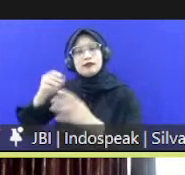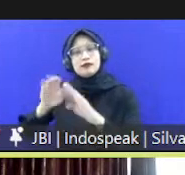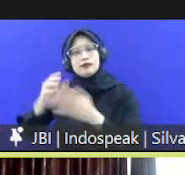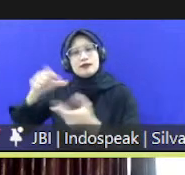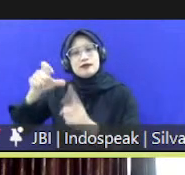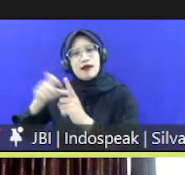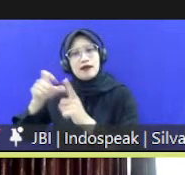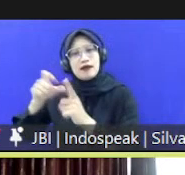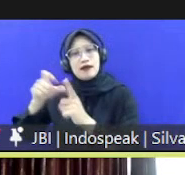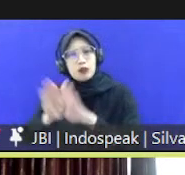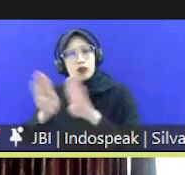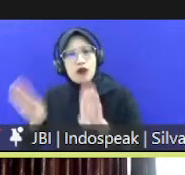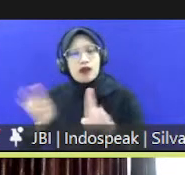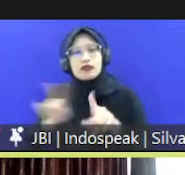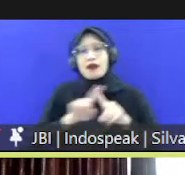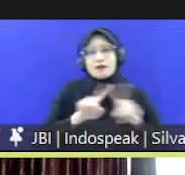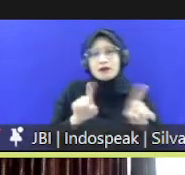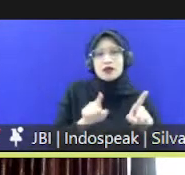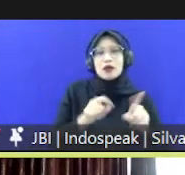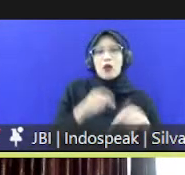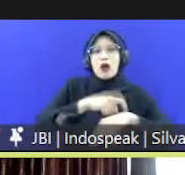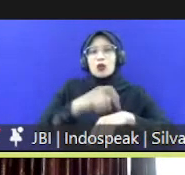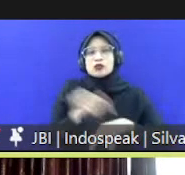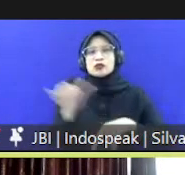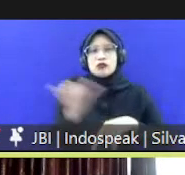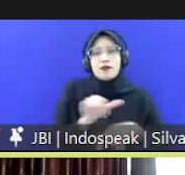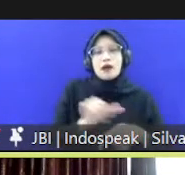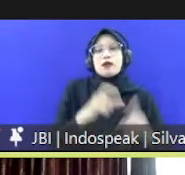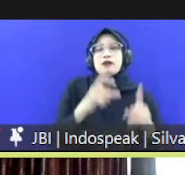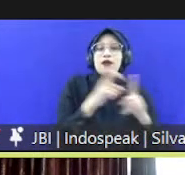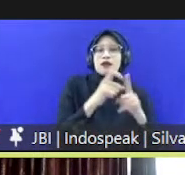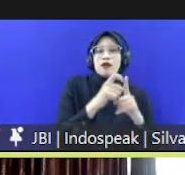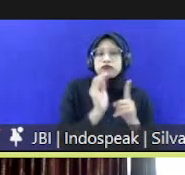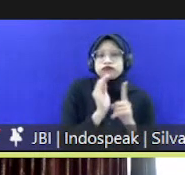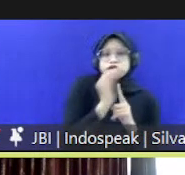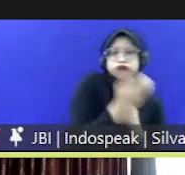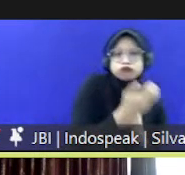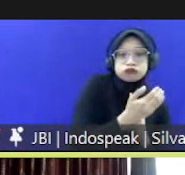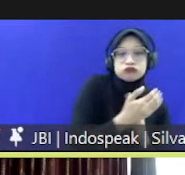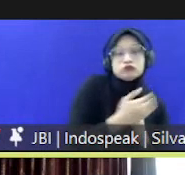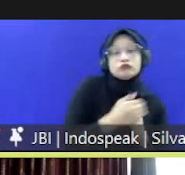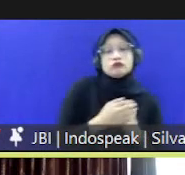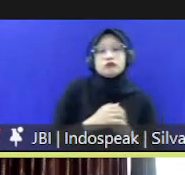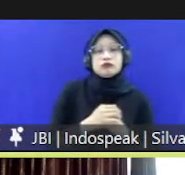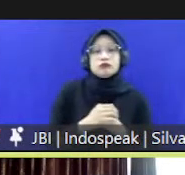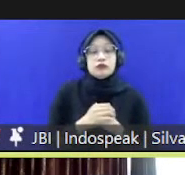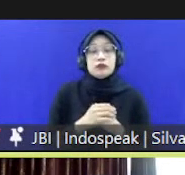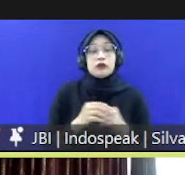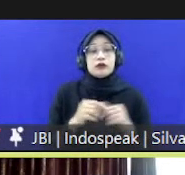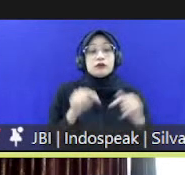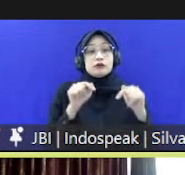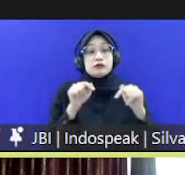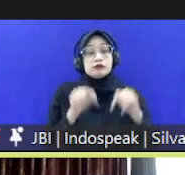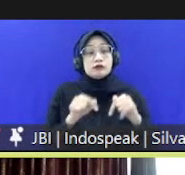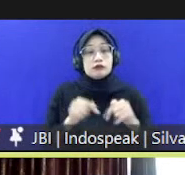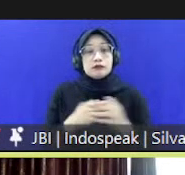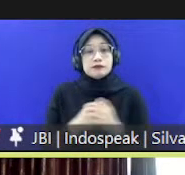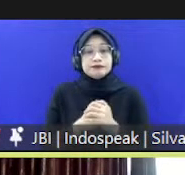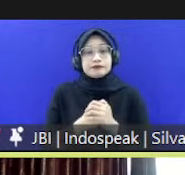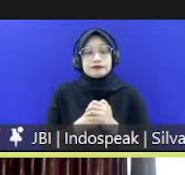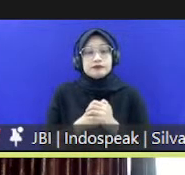month later, the president instructed the central and also the local government to be transparent about the data